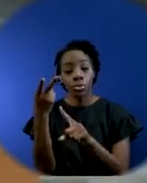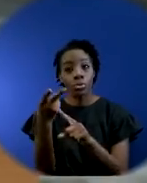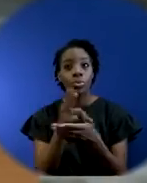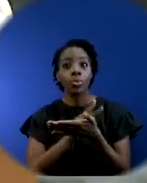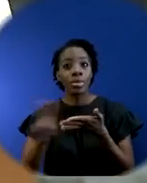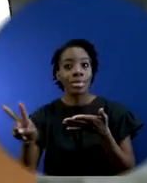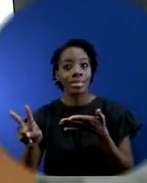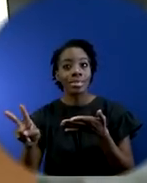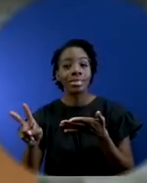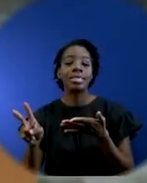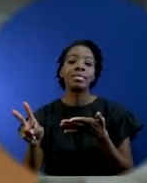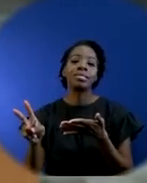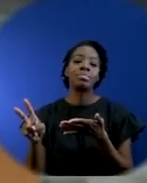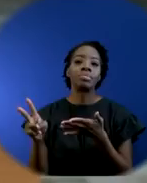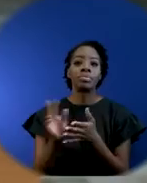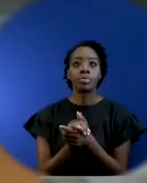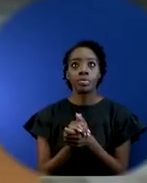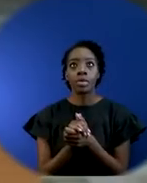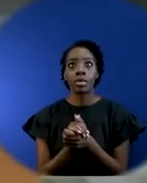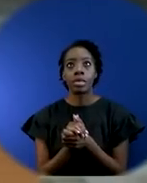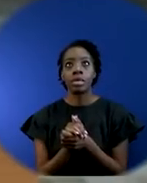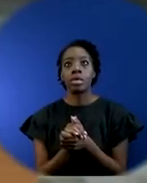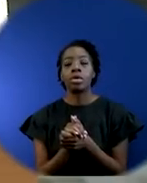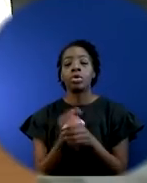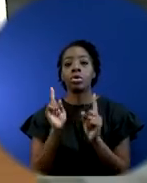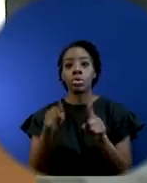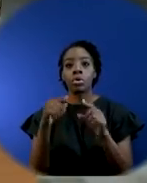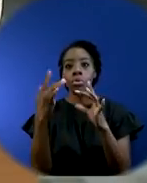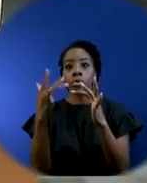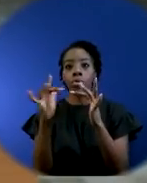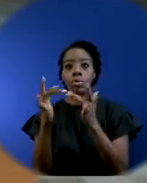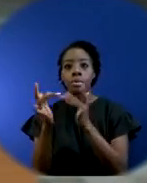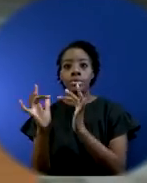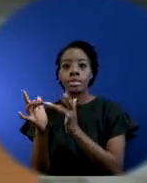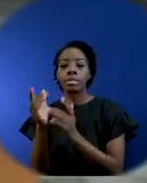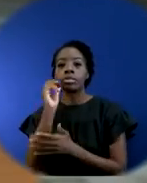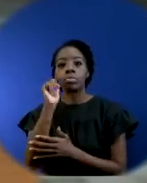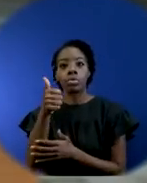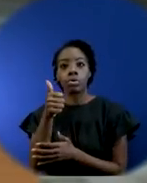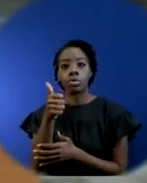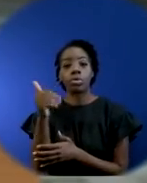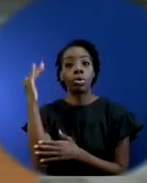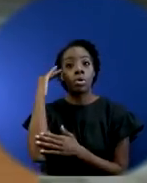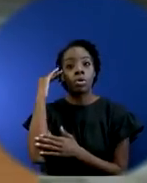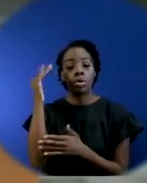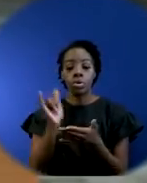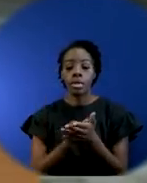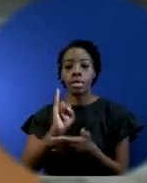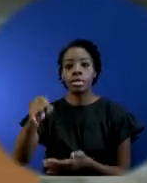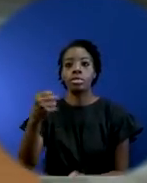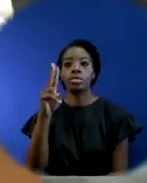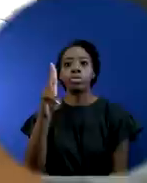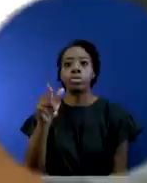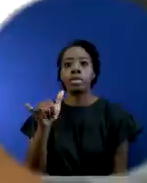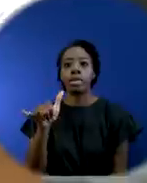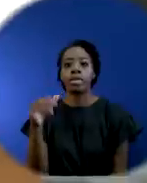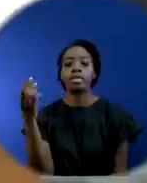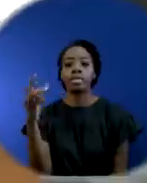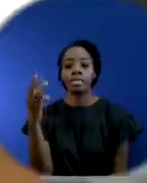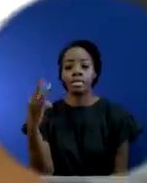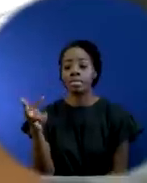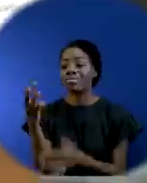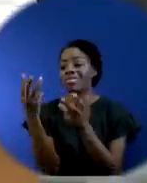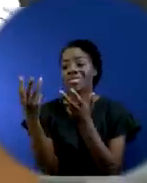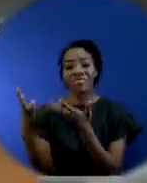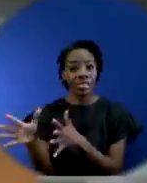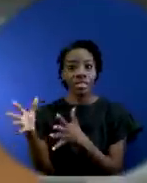The deadline is July 16th, so when you get on the website tomorrow or any day this week, know that July 16th, this must be